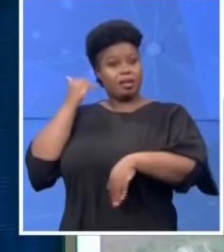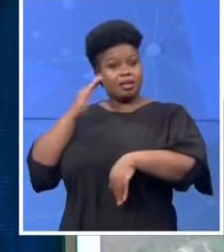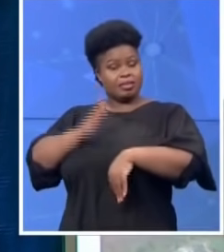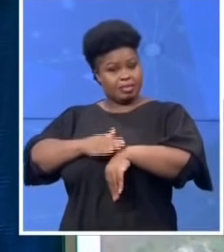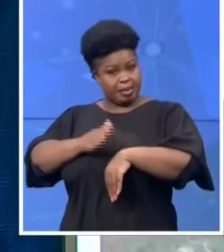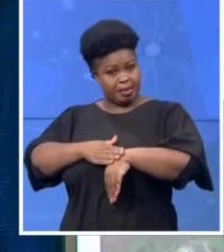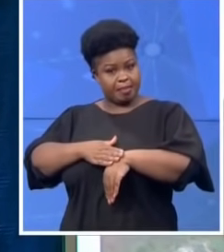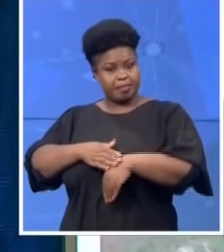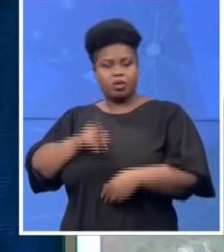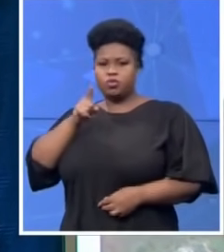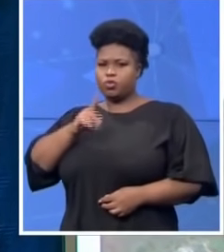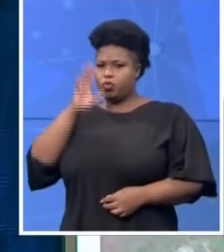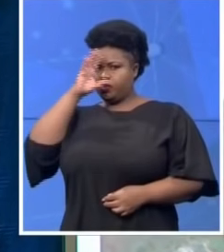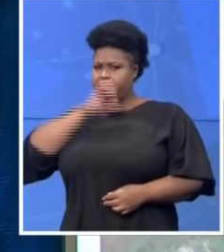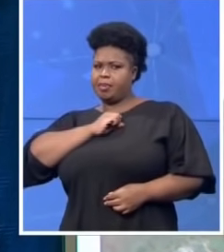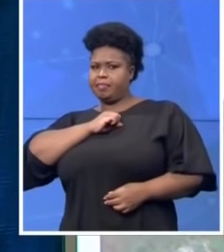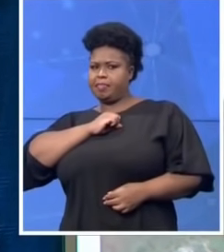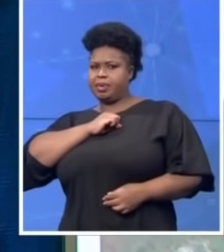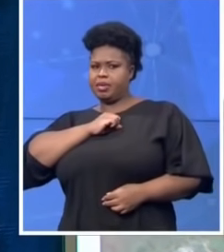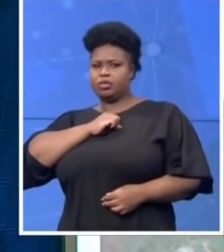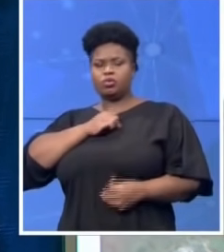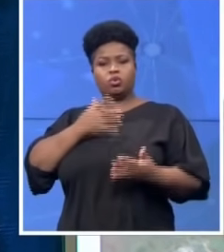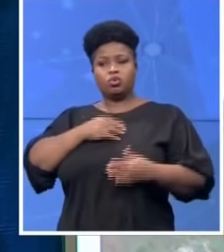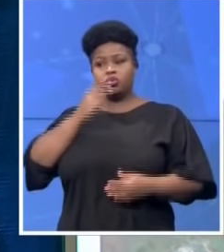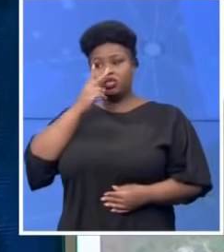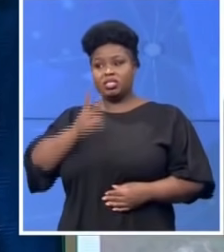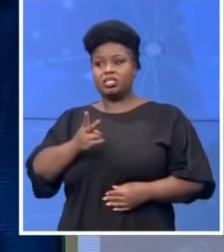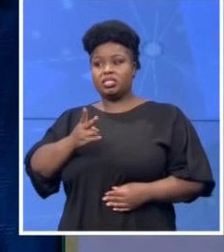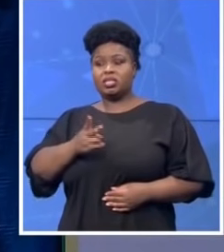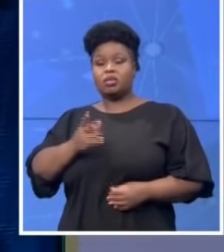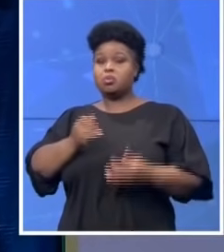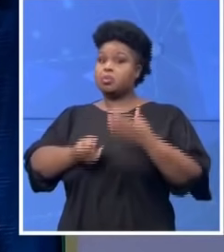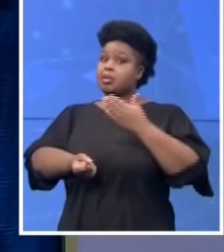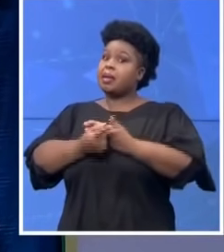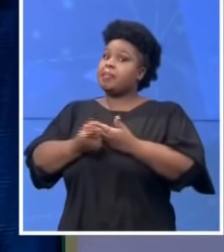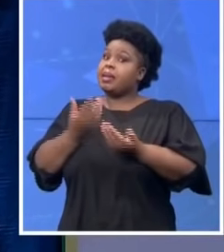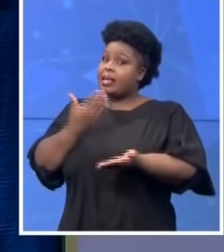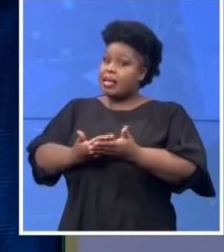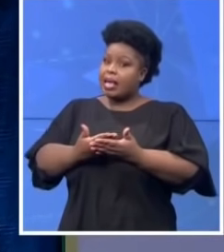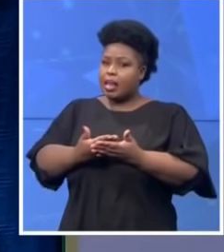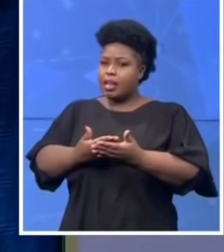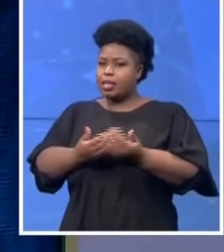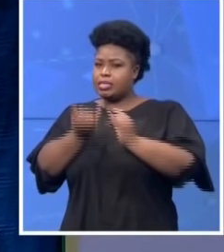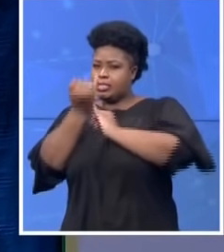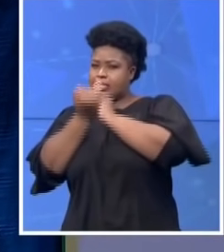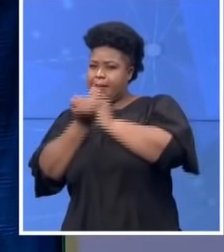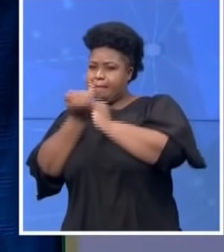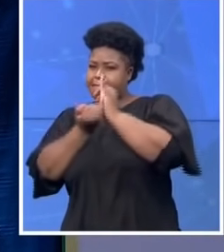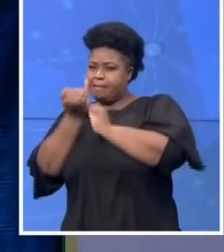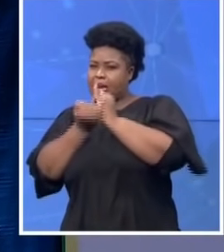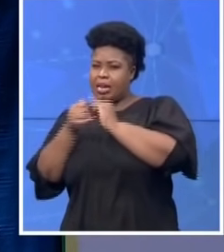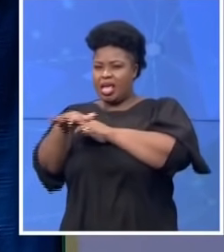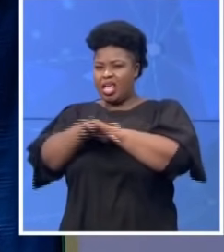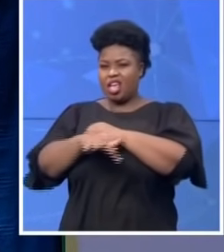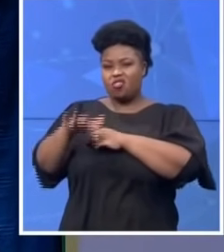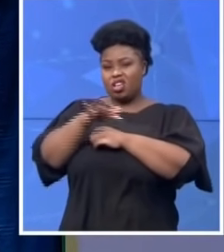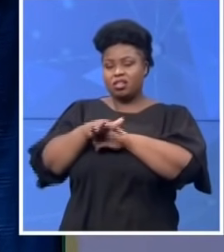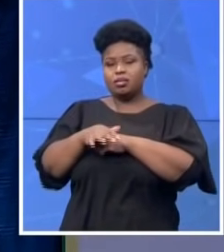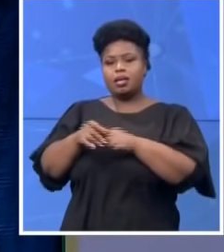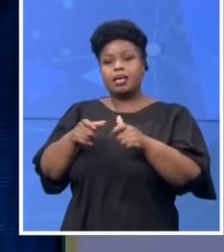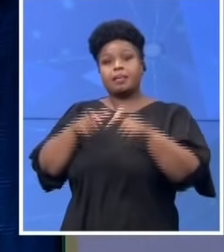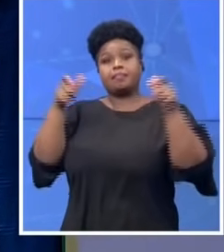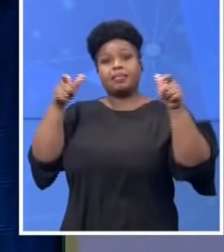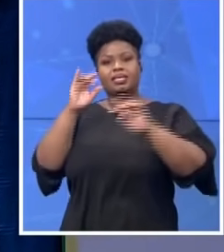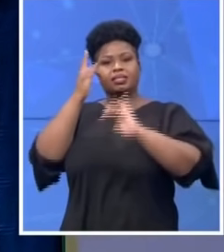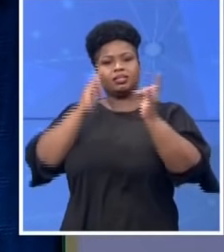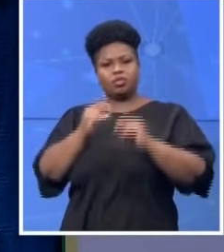any chance of, again, closely contested areas like the metros that we saw last time? So a big